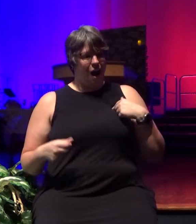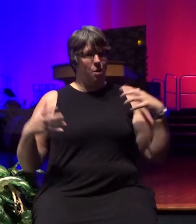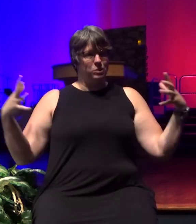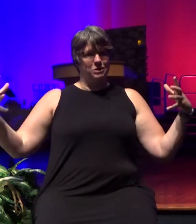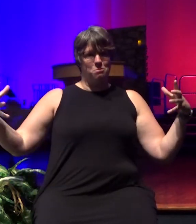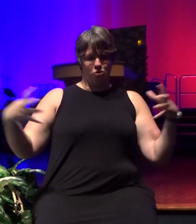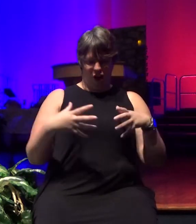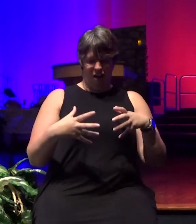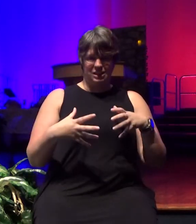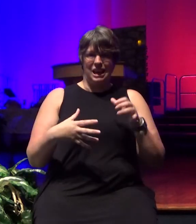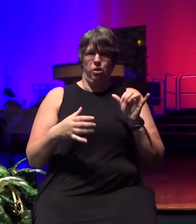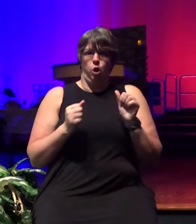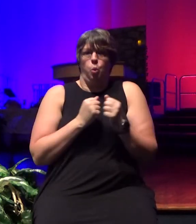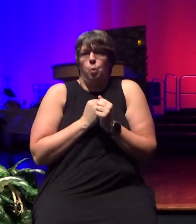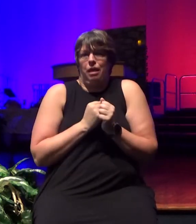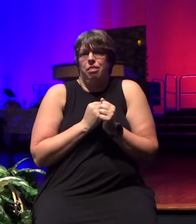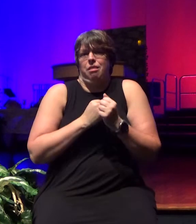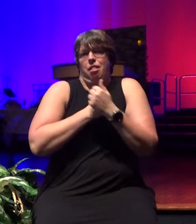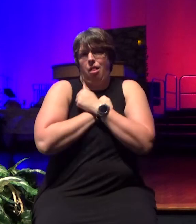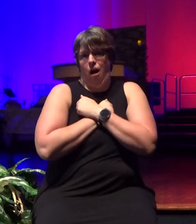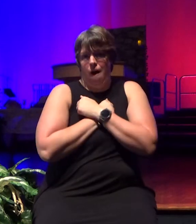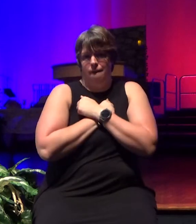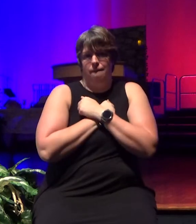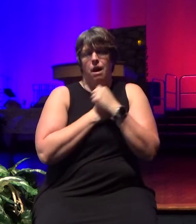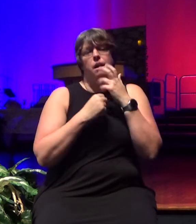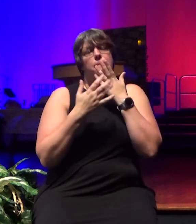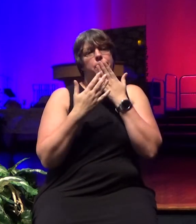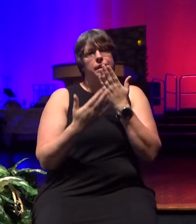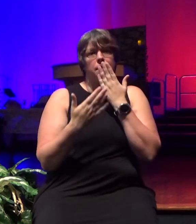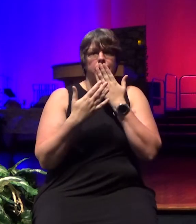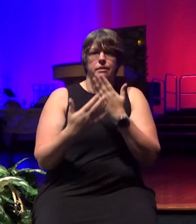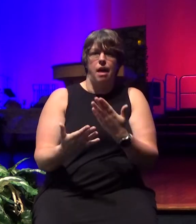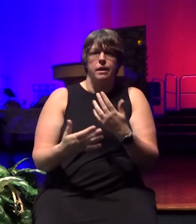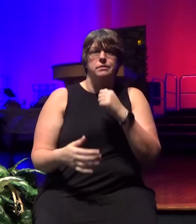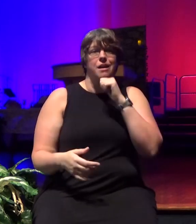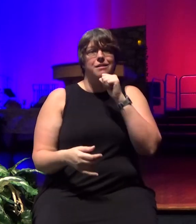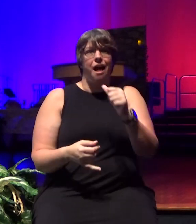And we give thanks, not that it ended, but that it happened.